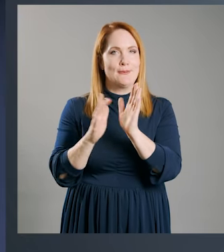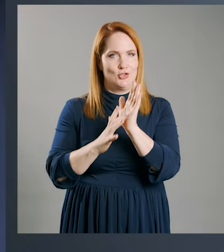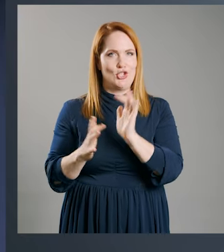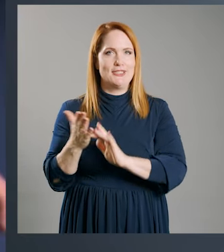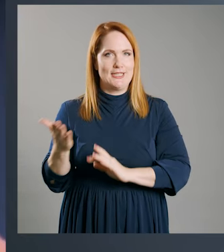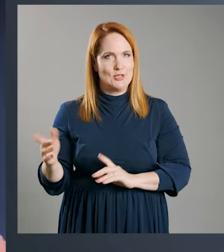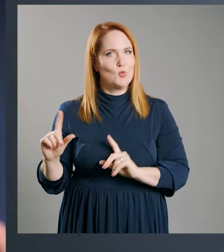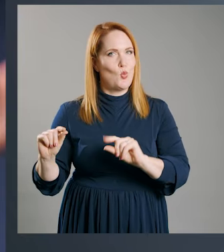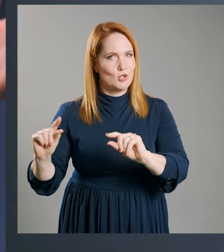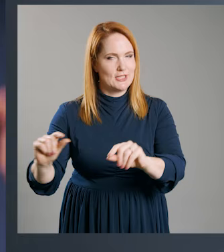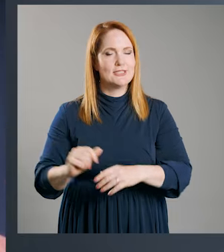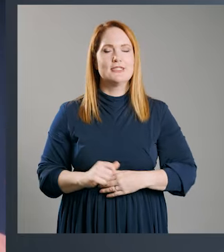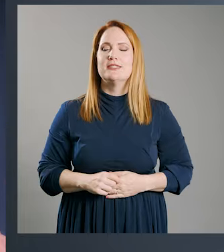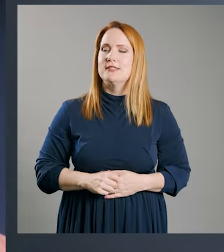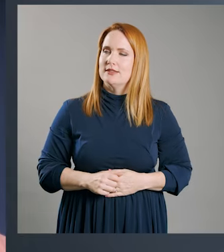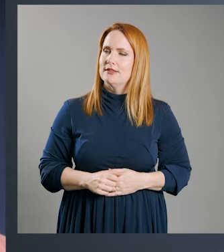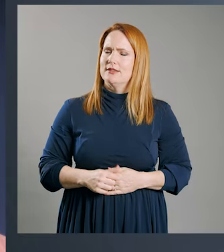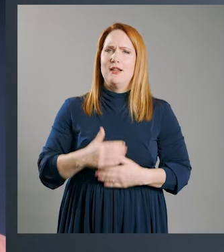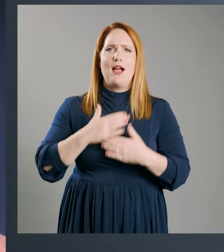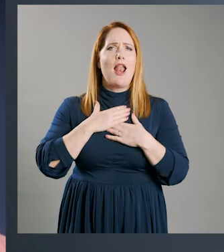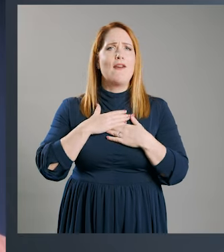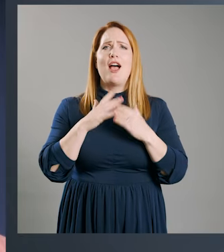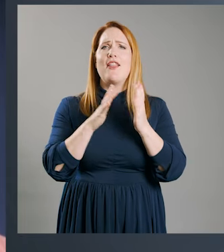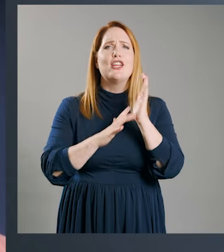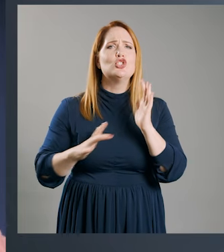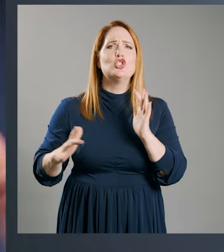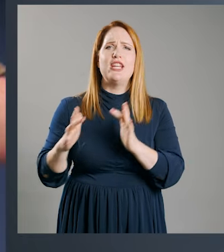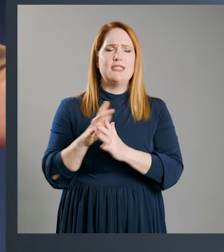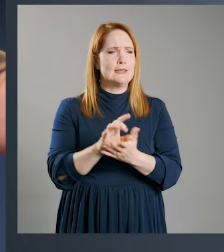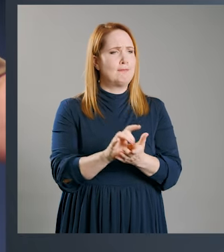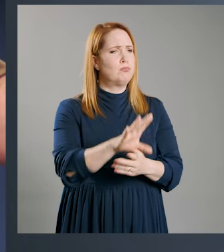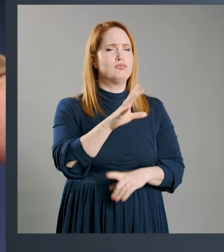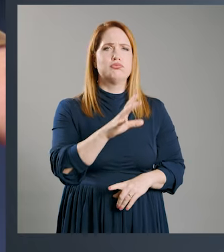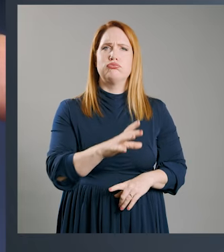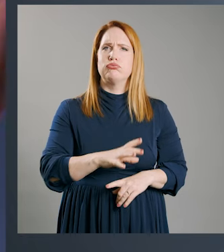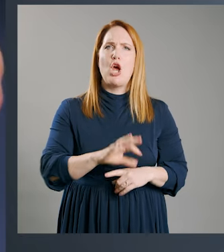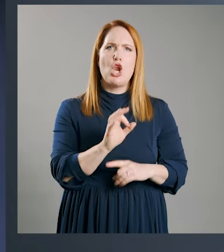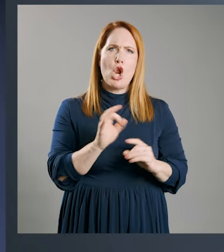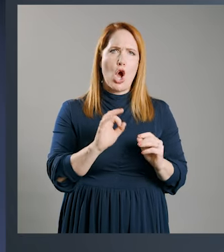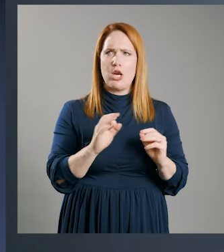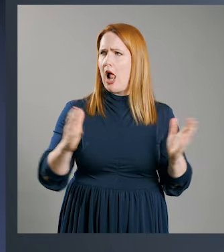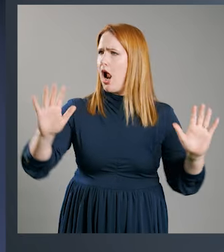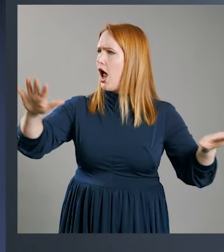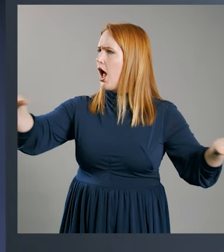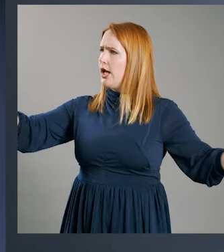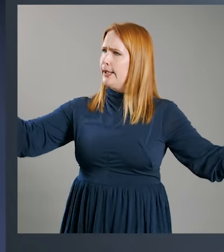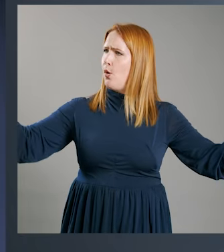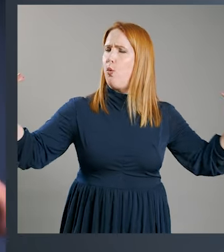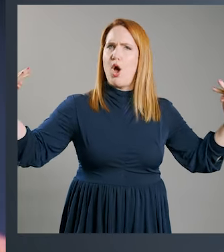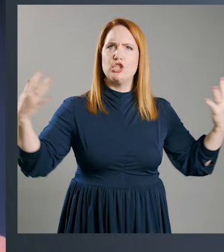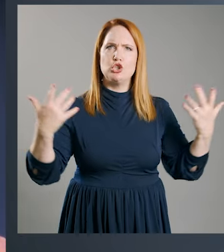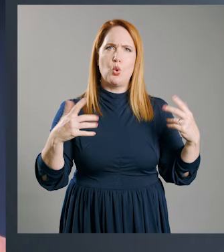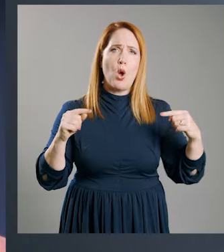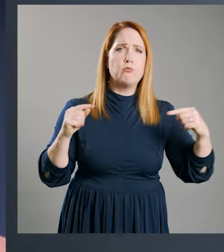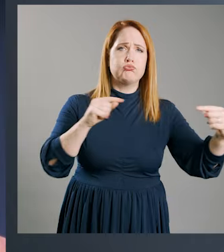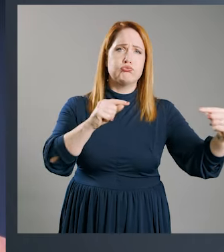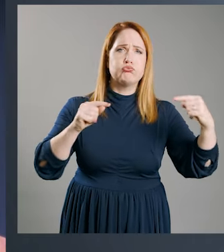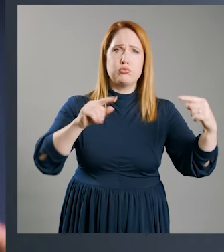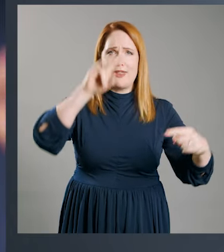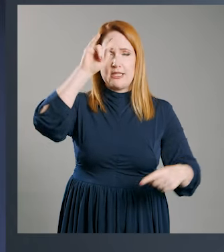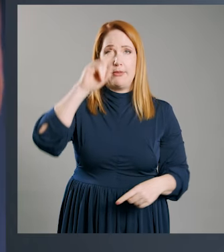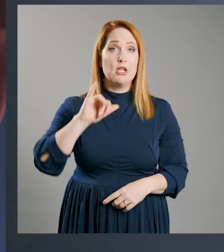love how Jesus did that deliverance ministry. He didn't make a fuss. He didn't yell. He didn't go head to head with this demonic